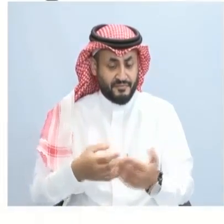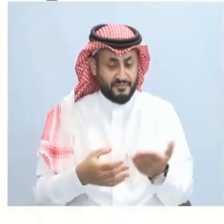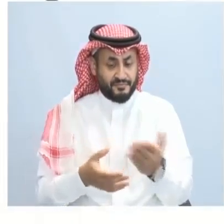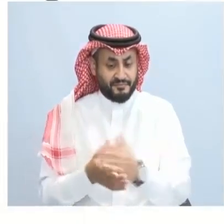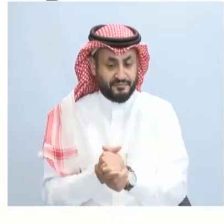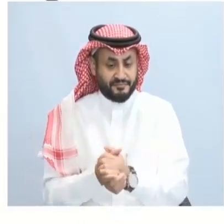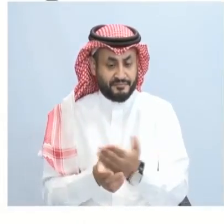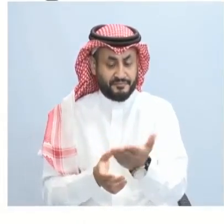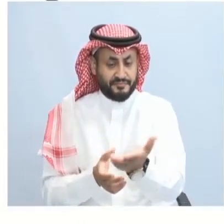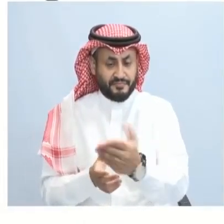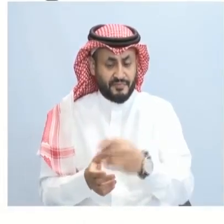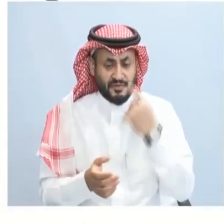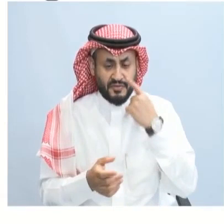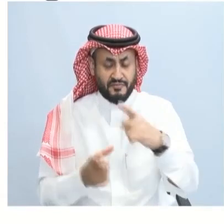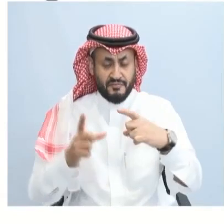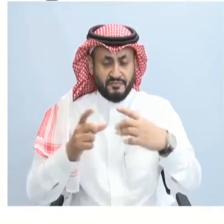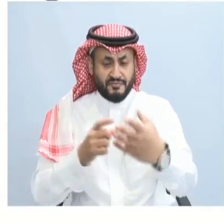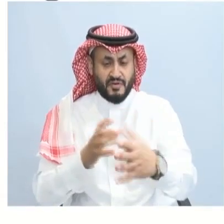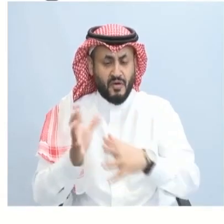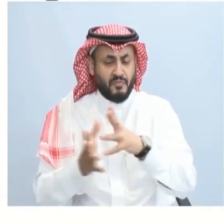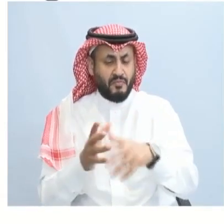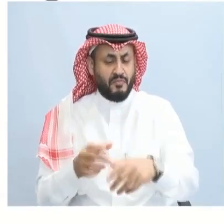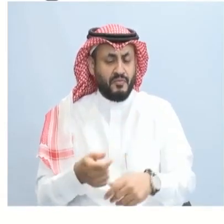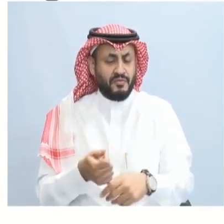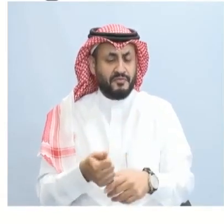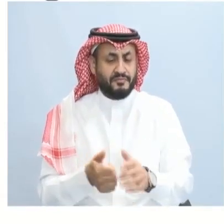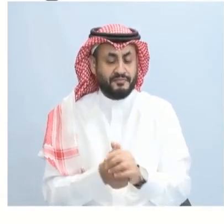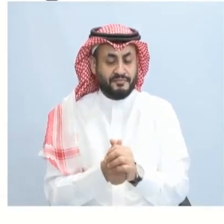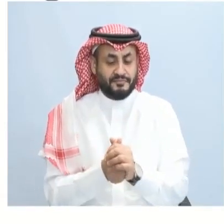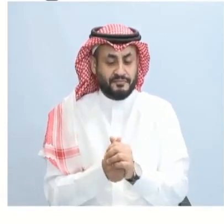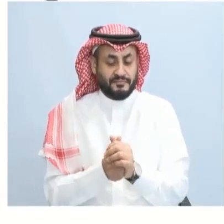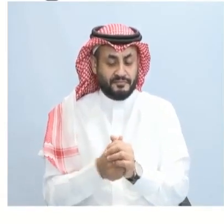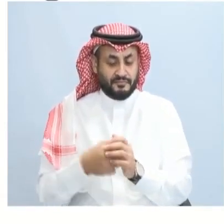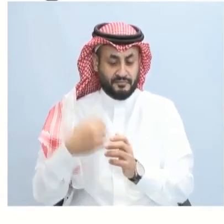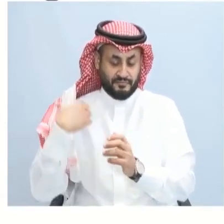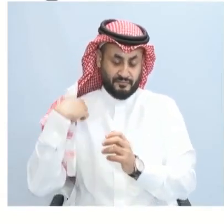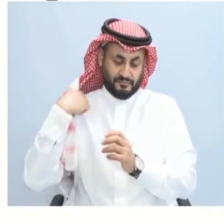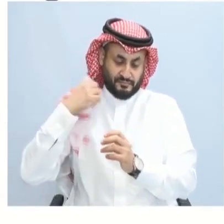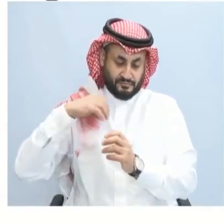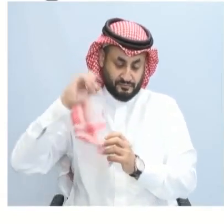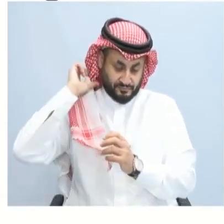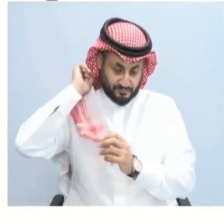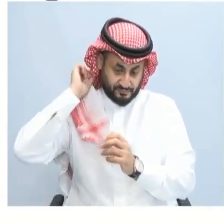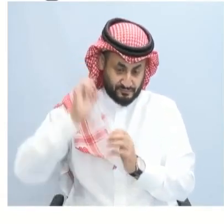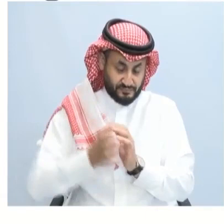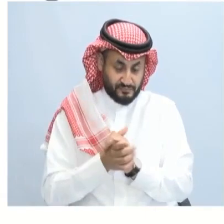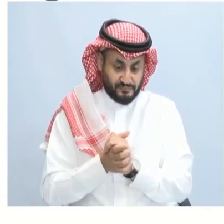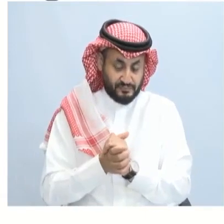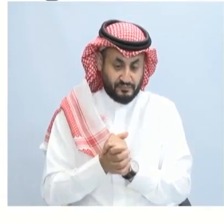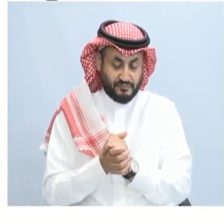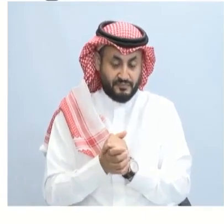about money. Now we have our outline. We did a lot today. We did our